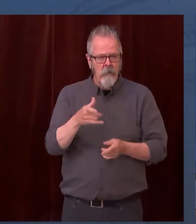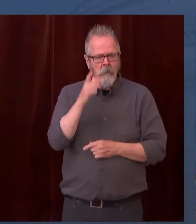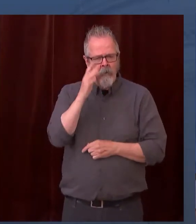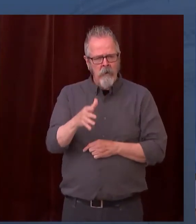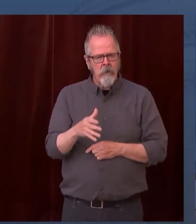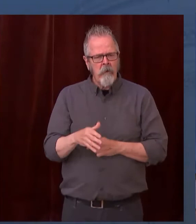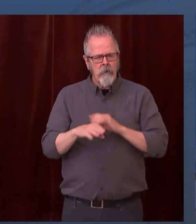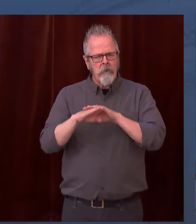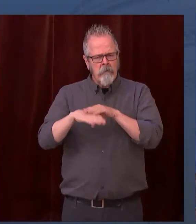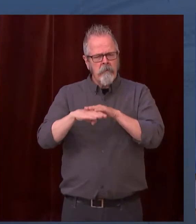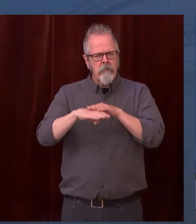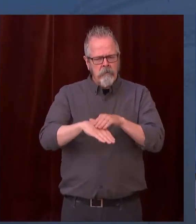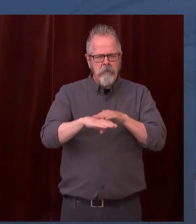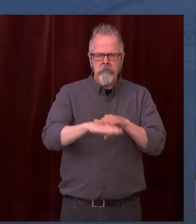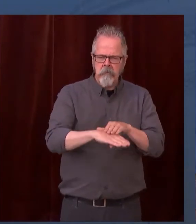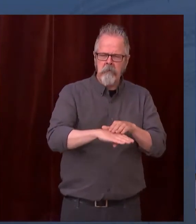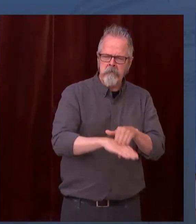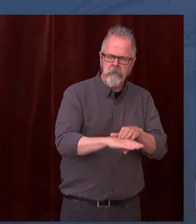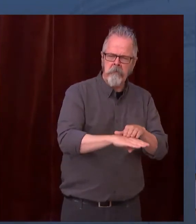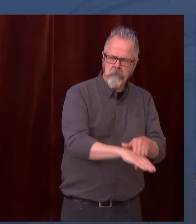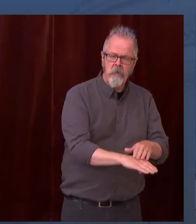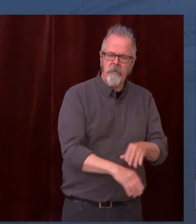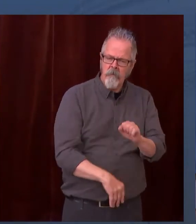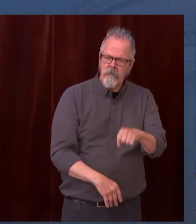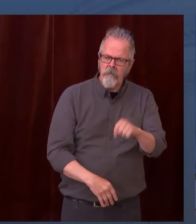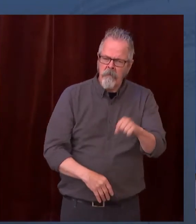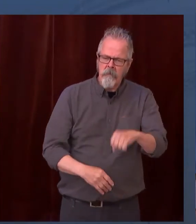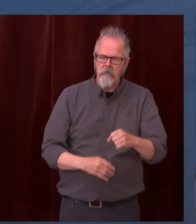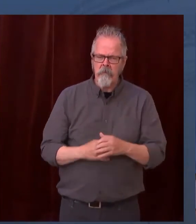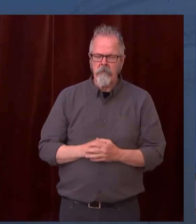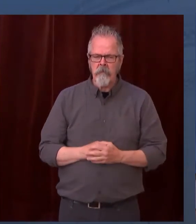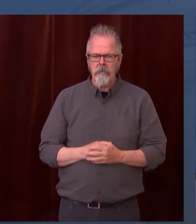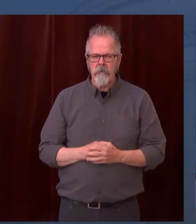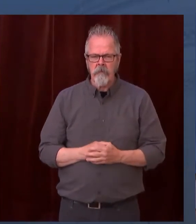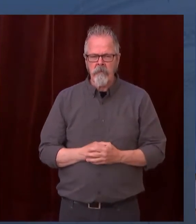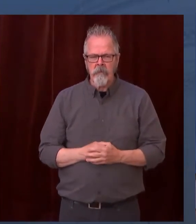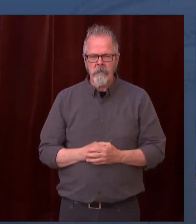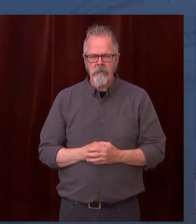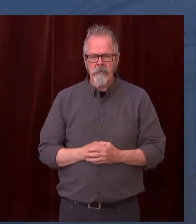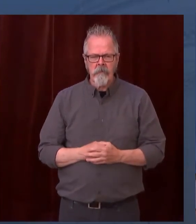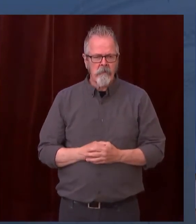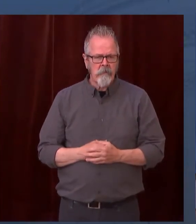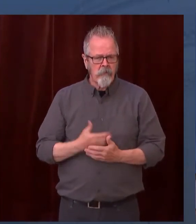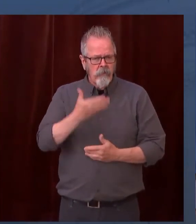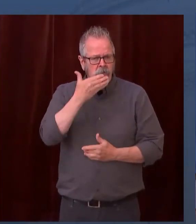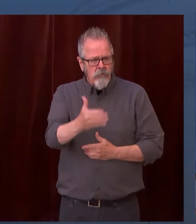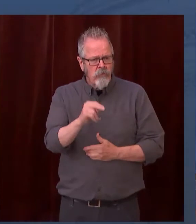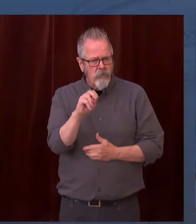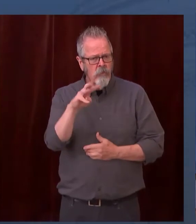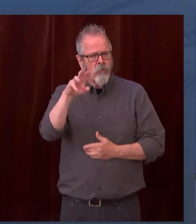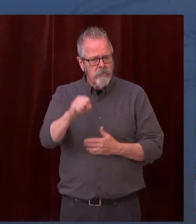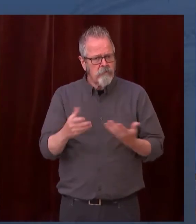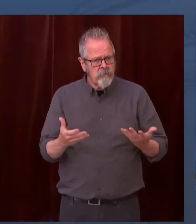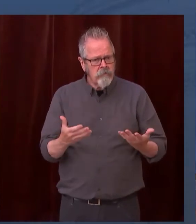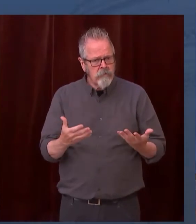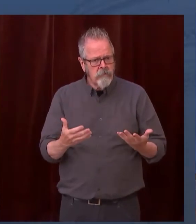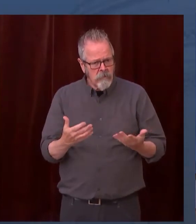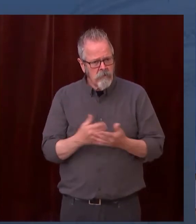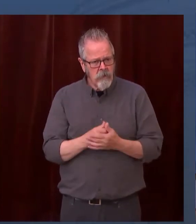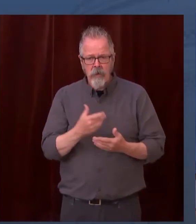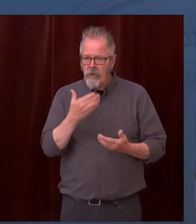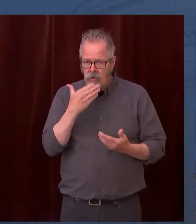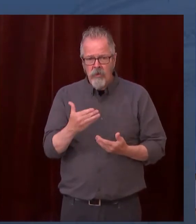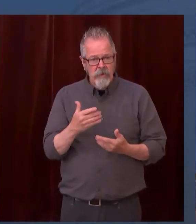hospitals. So I come to you with good news today, which is we have a mechanism for using